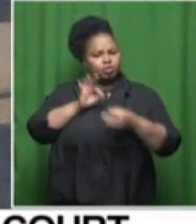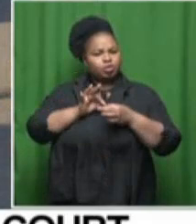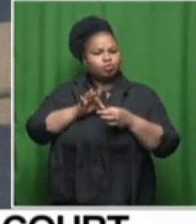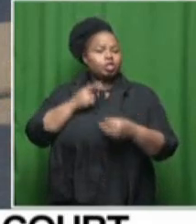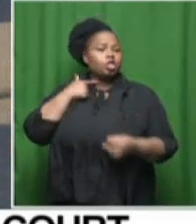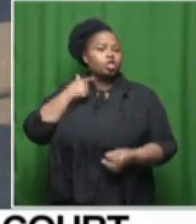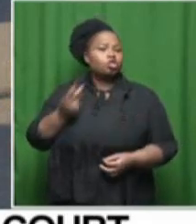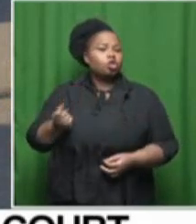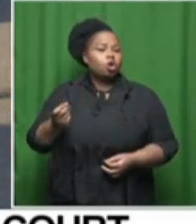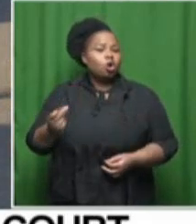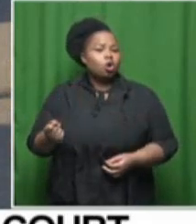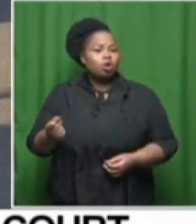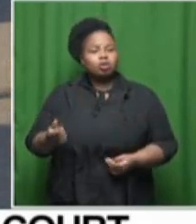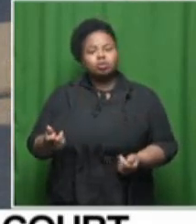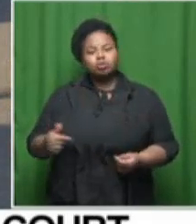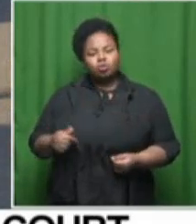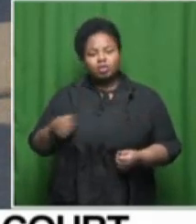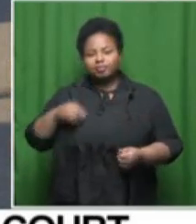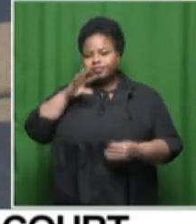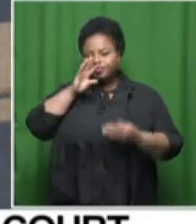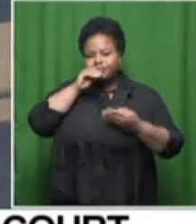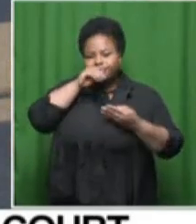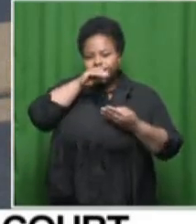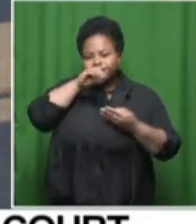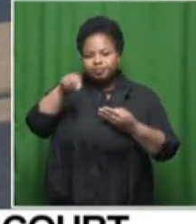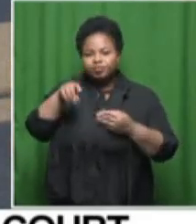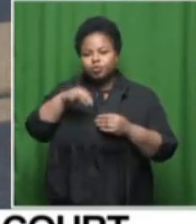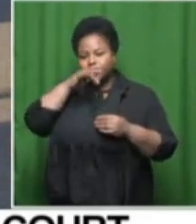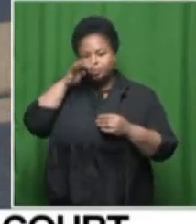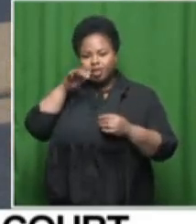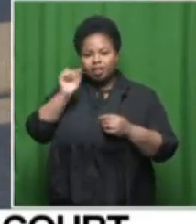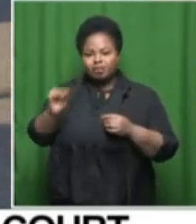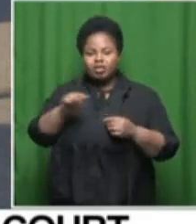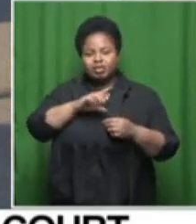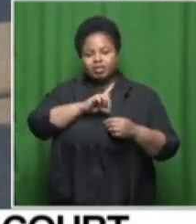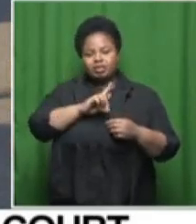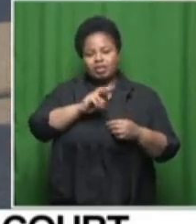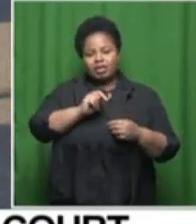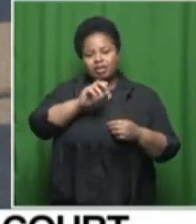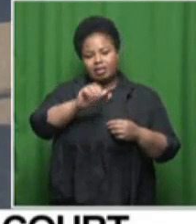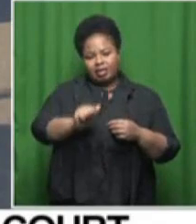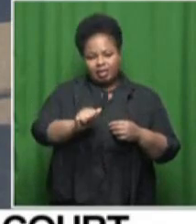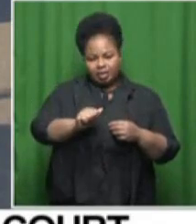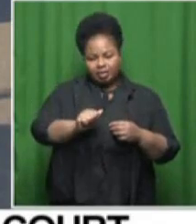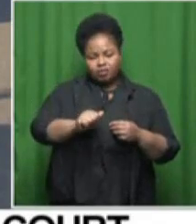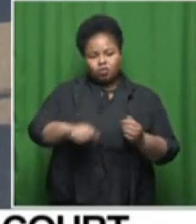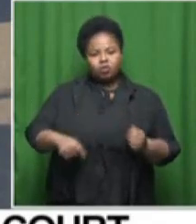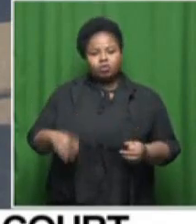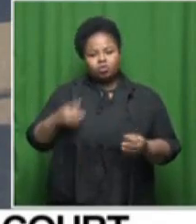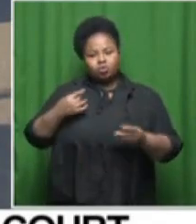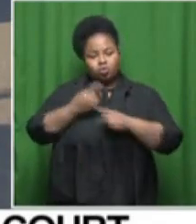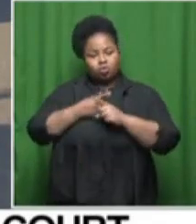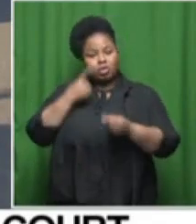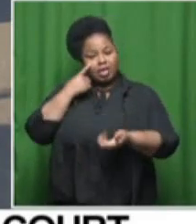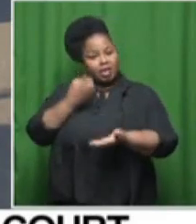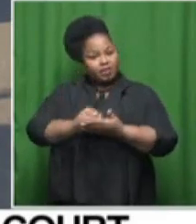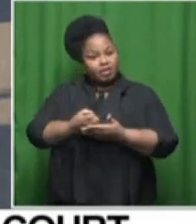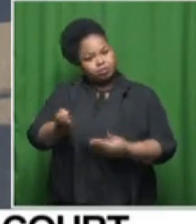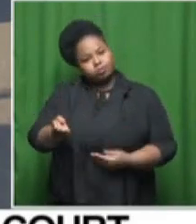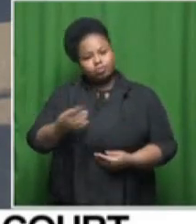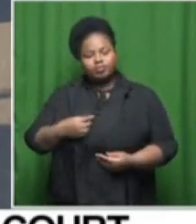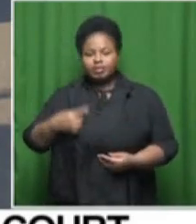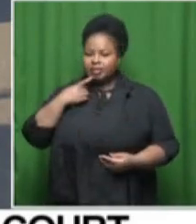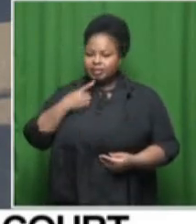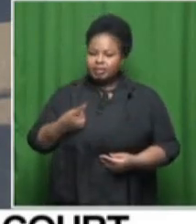brought in for the investigation that was able to sniff out some of these DNA and genetic bodily fluid evidence, and we're told that they